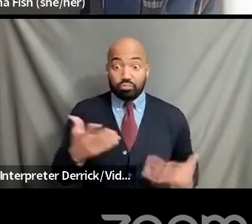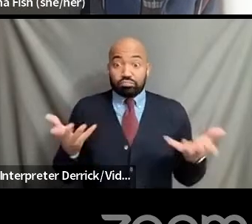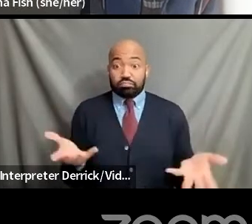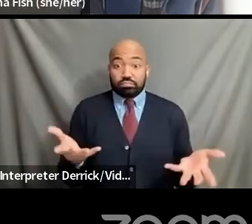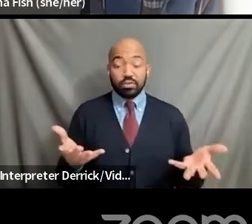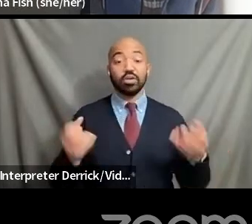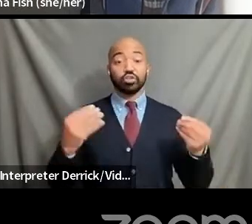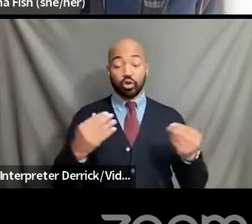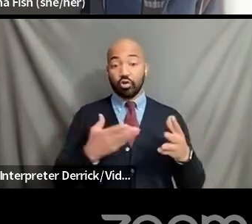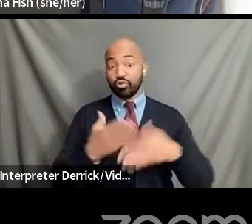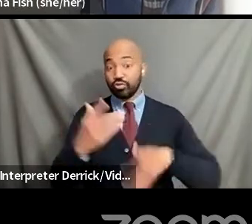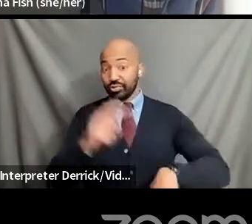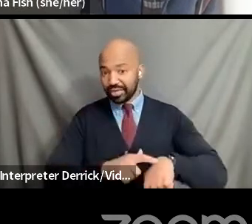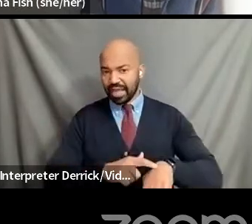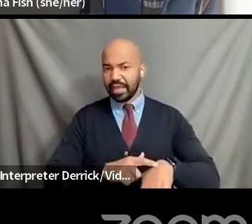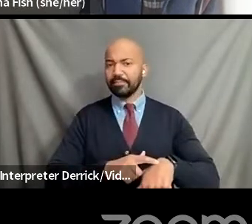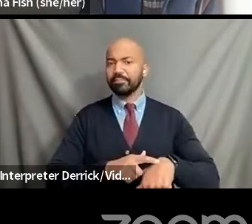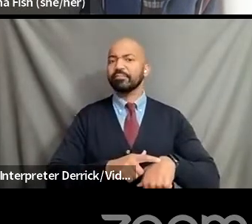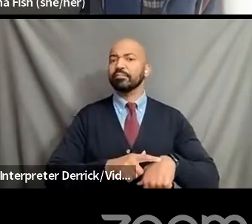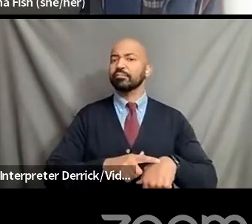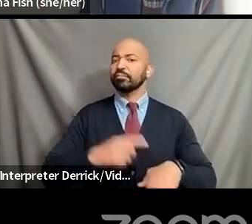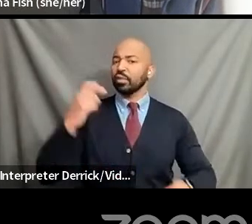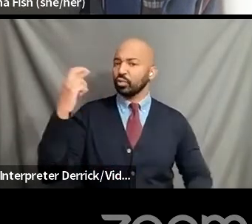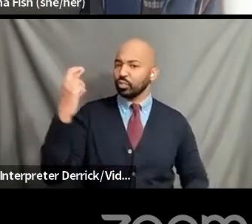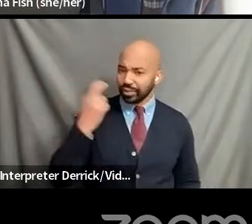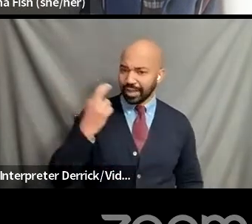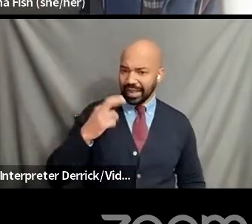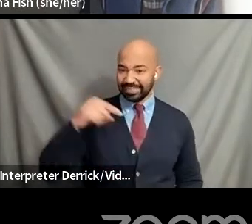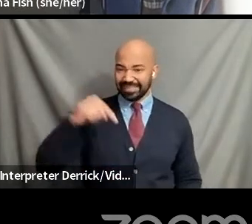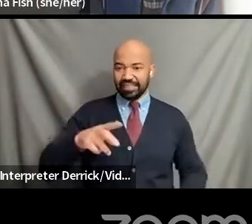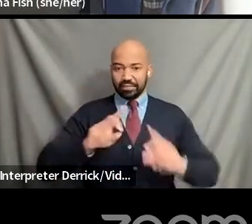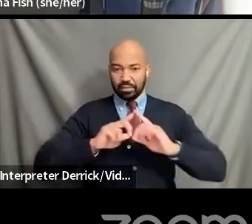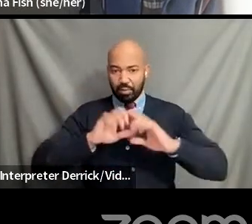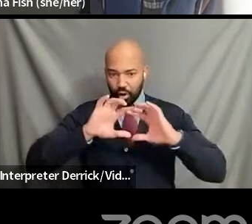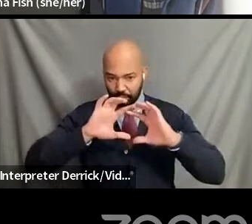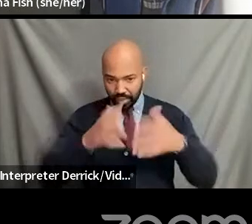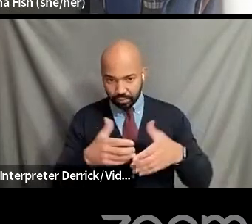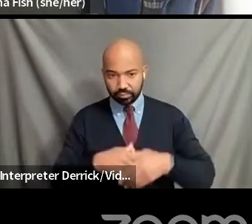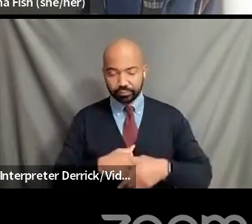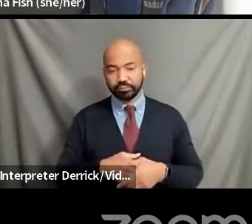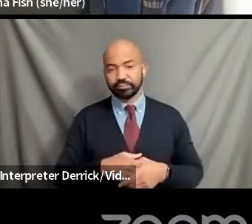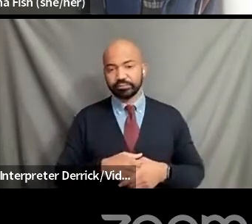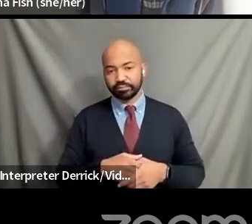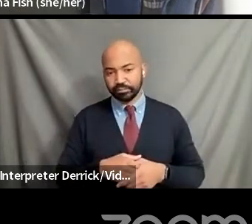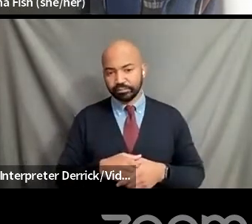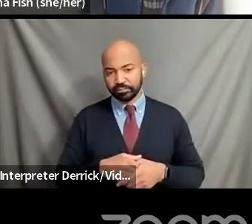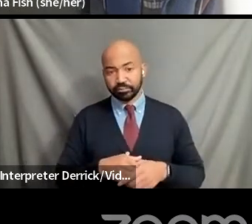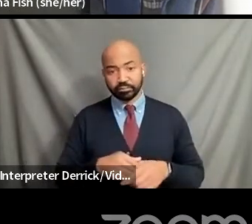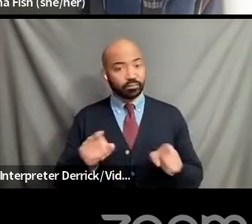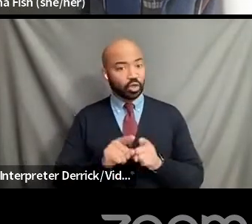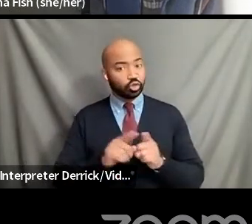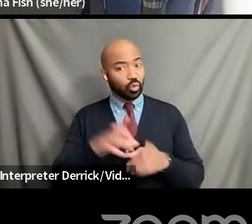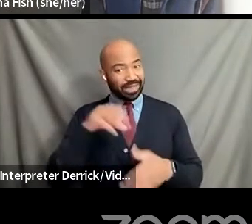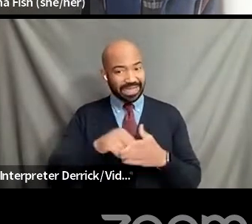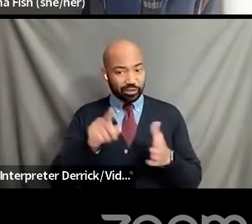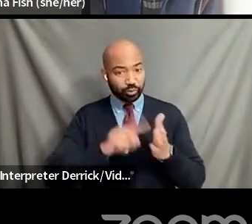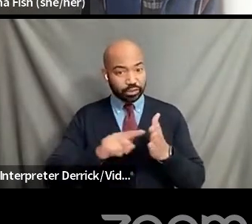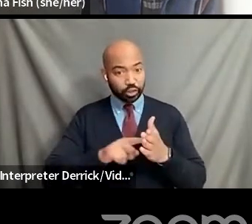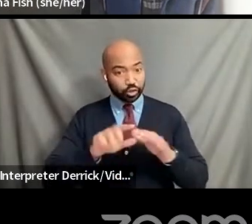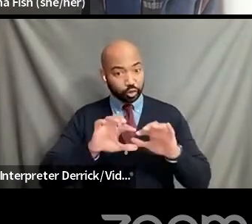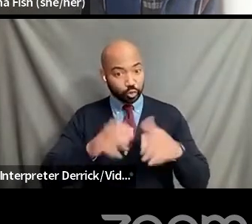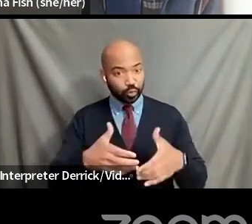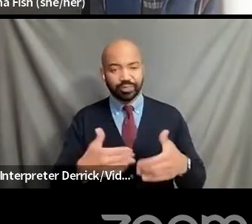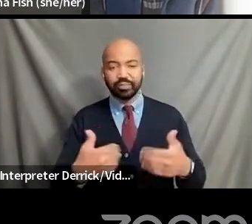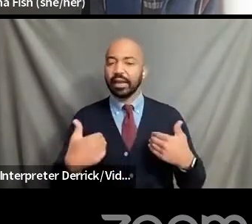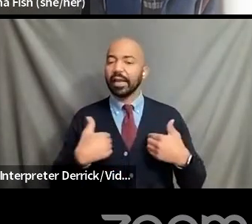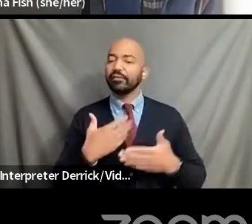over time, I realized, well, in this department, in this, but even within the research groups, I realized there's things